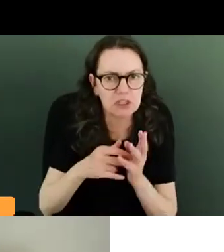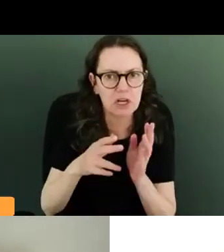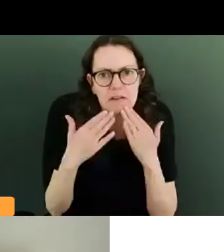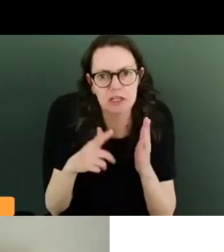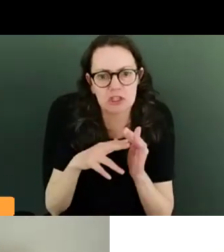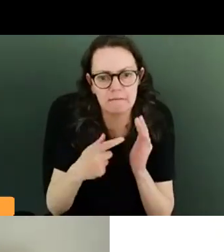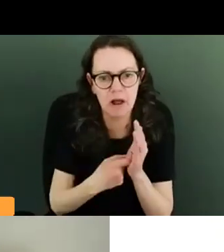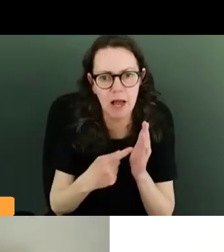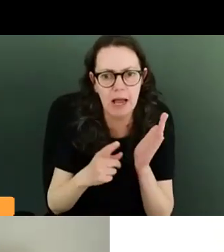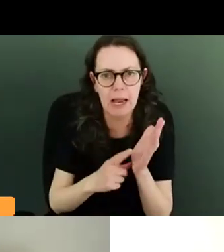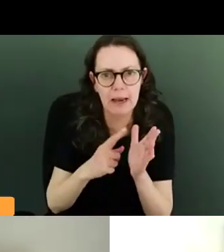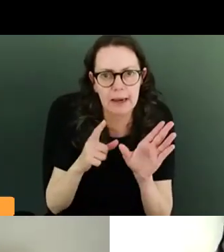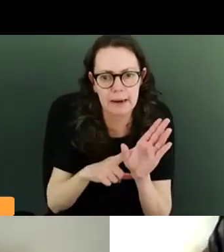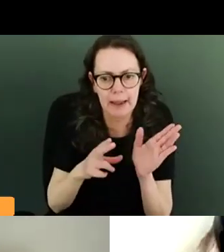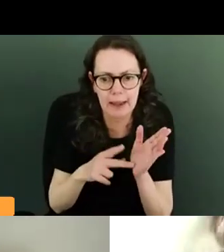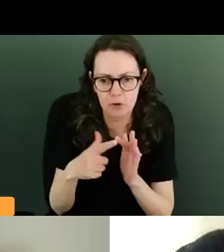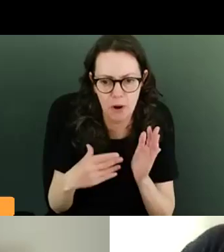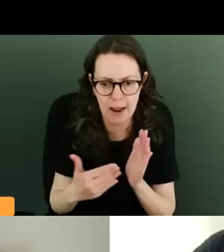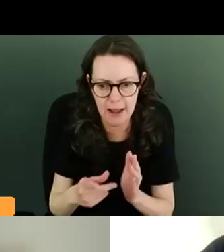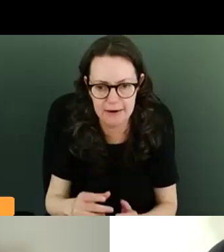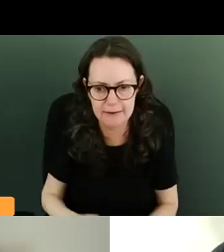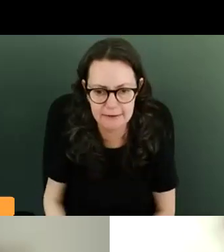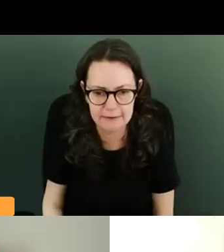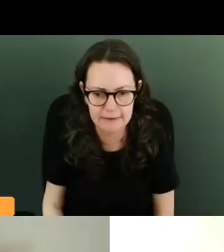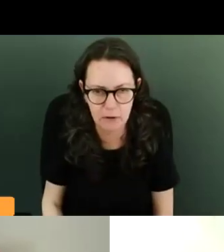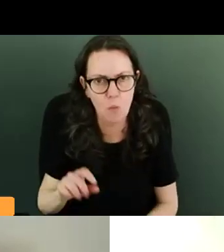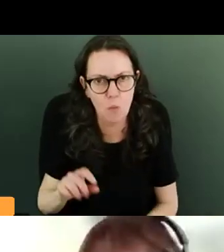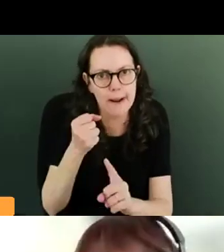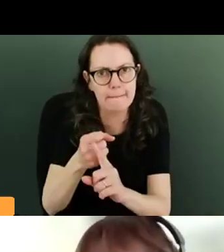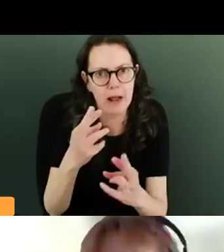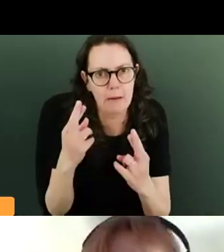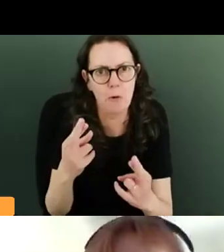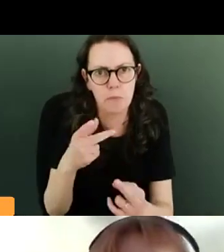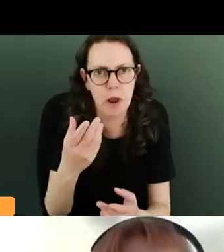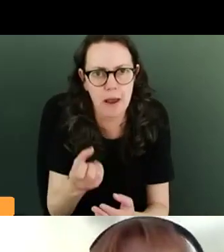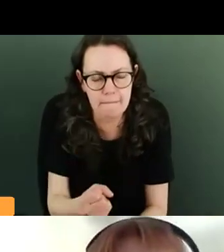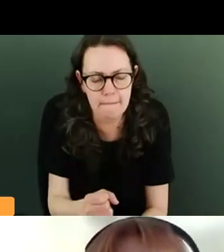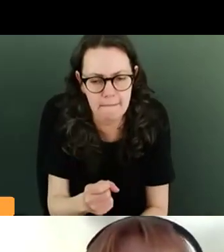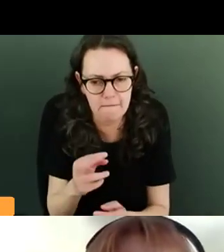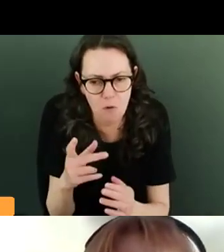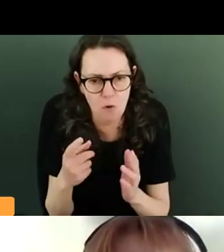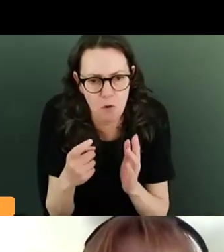Layne, was there anything additional you wanted to add to that in terms of the impact you hope the resources have on the community?